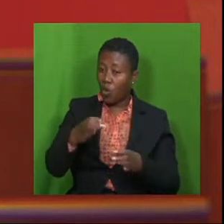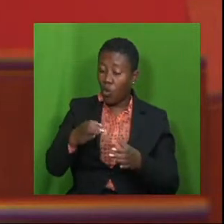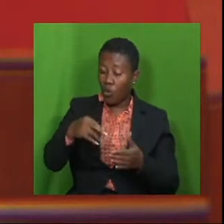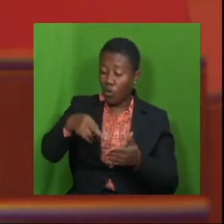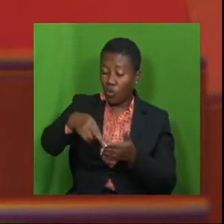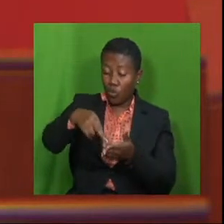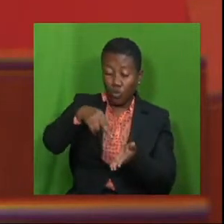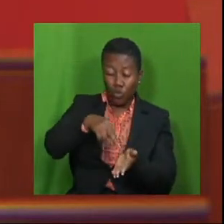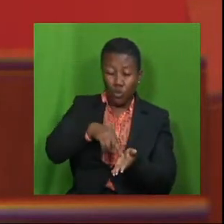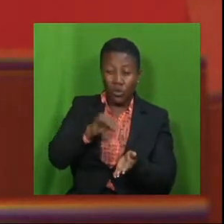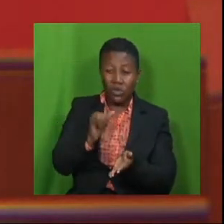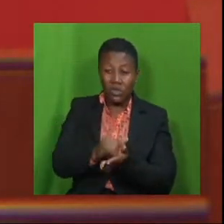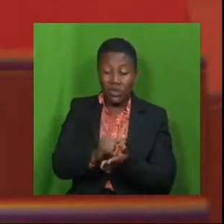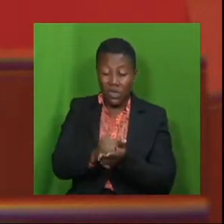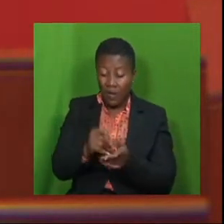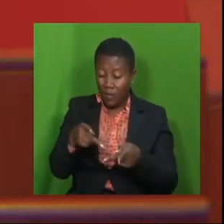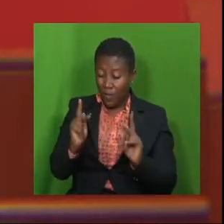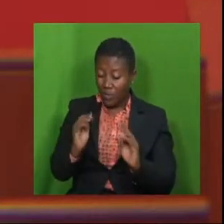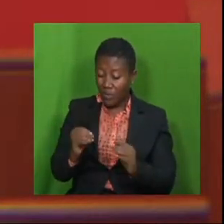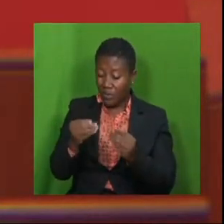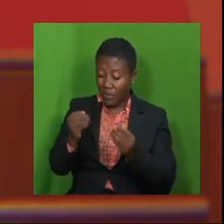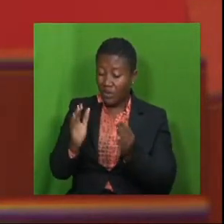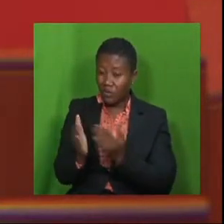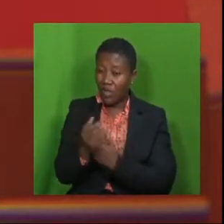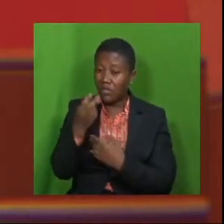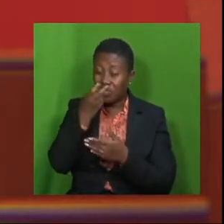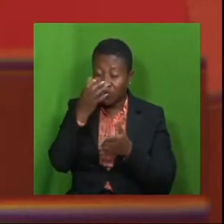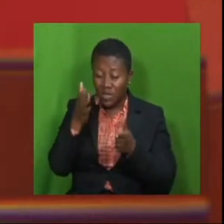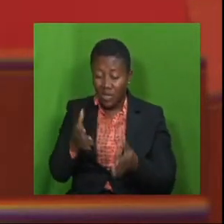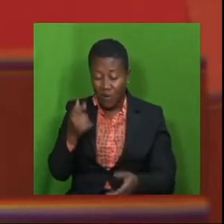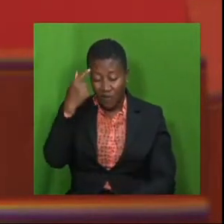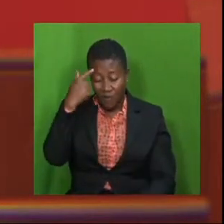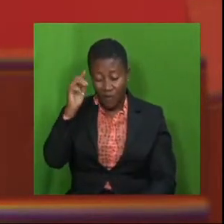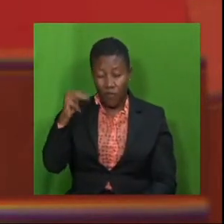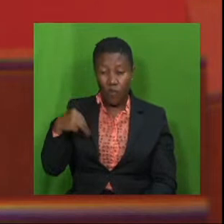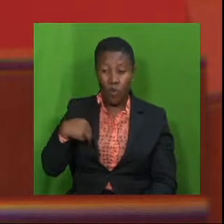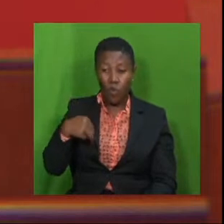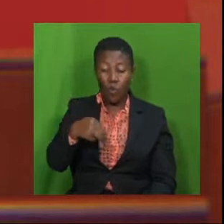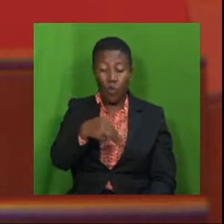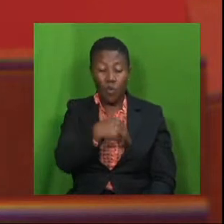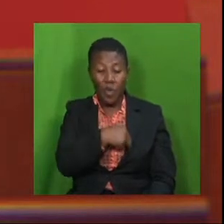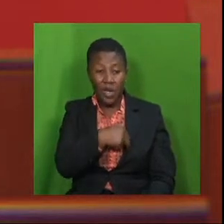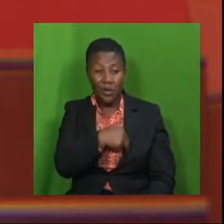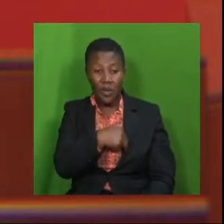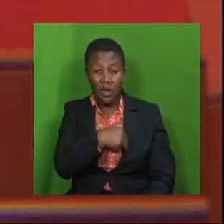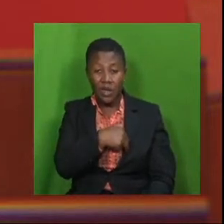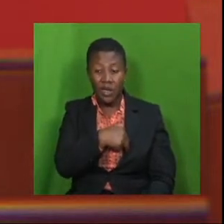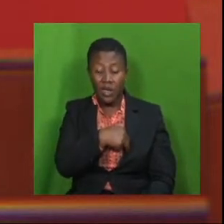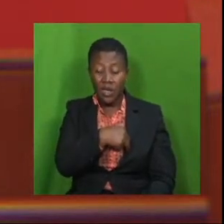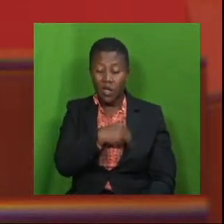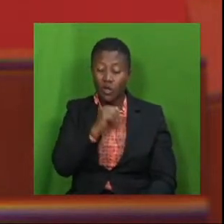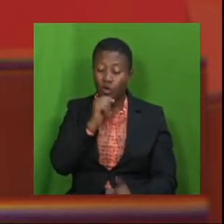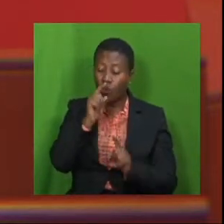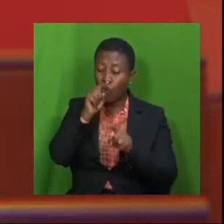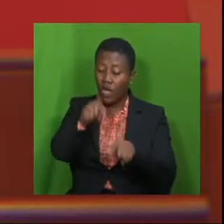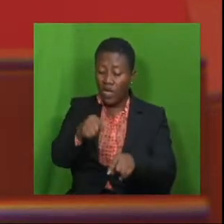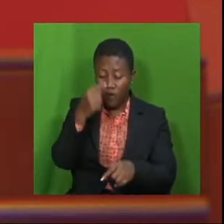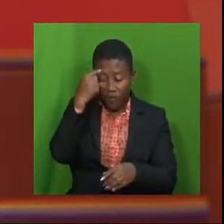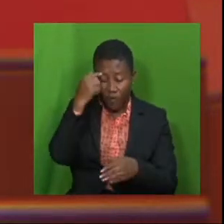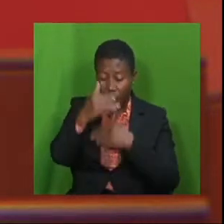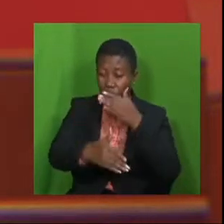permission granted by Mr. Speaker for a member to be absent from the proceedings of the House